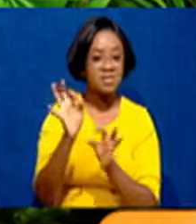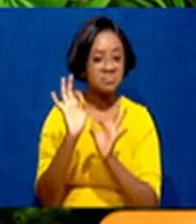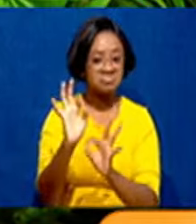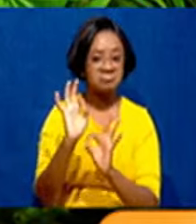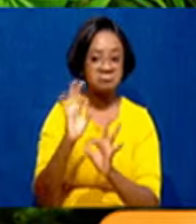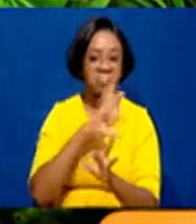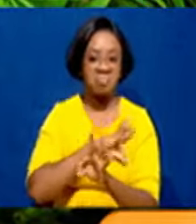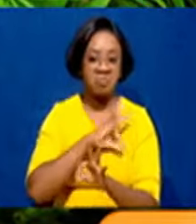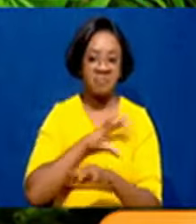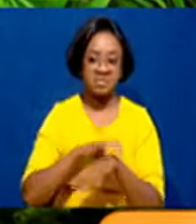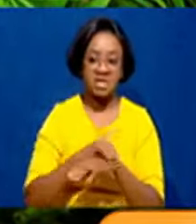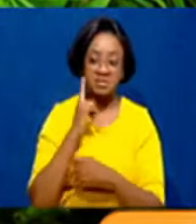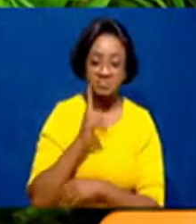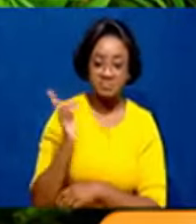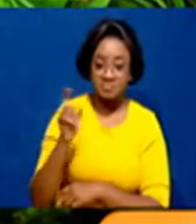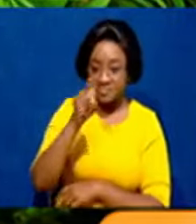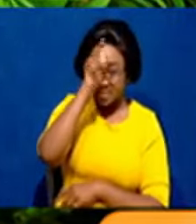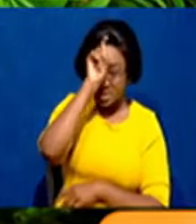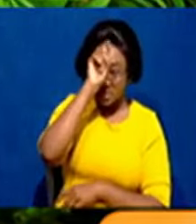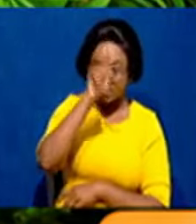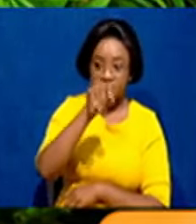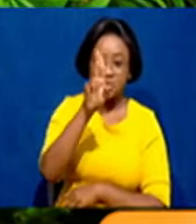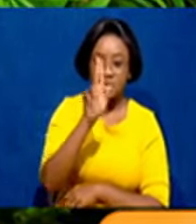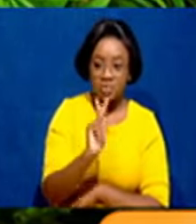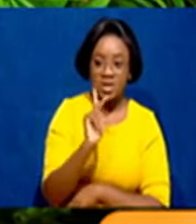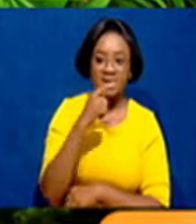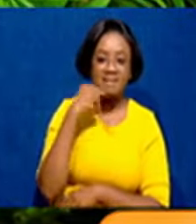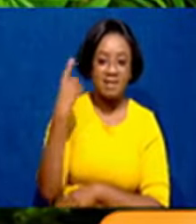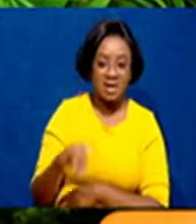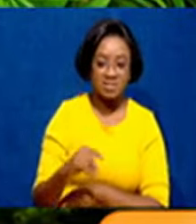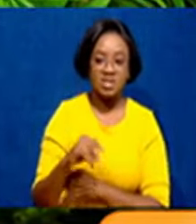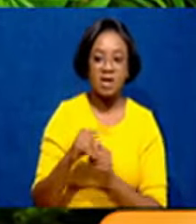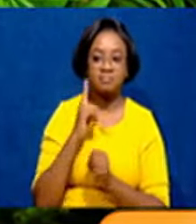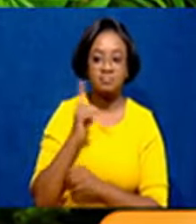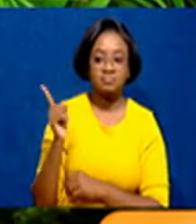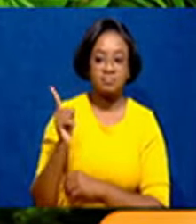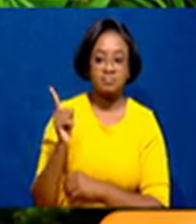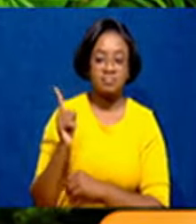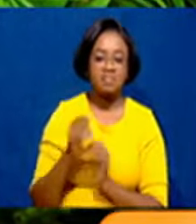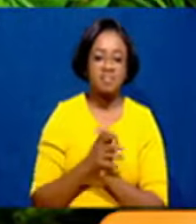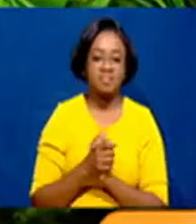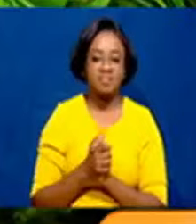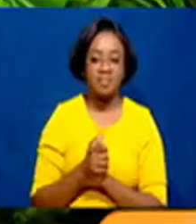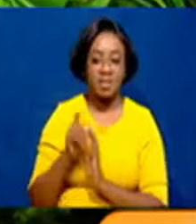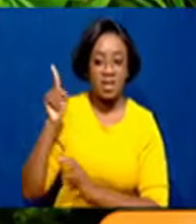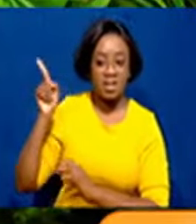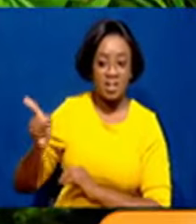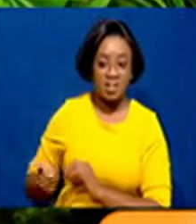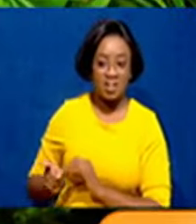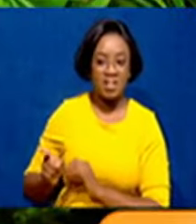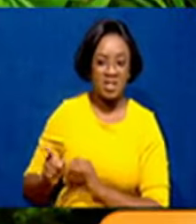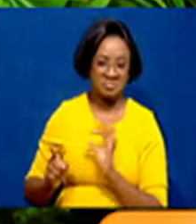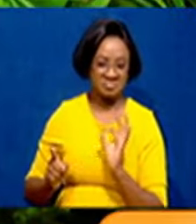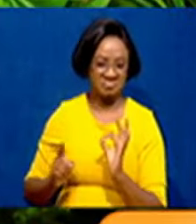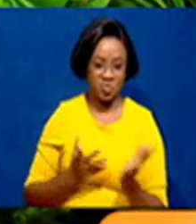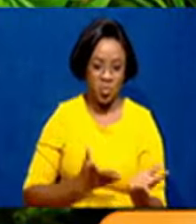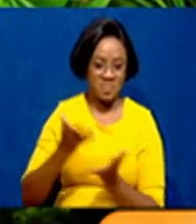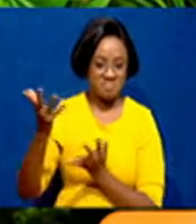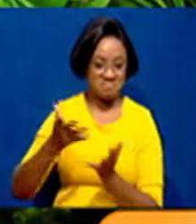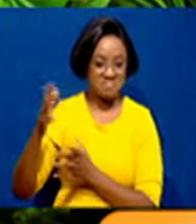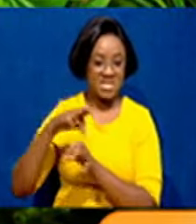commodity. Egypt, UK, Russia, UAE, and Iran also accounting for a significant chunk of